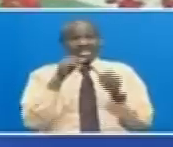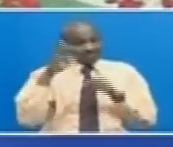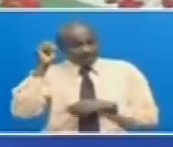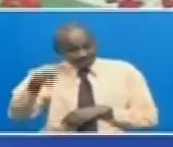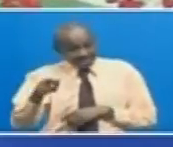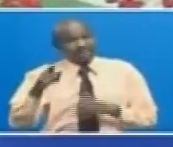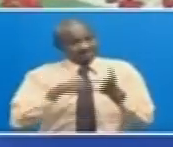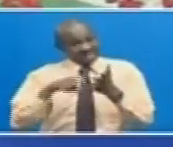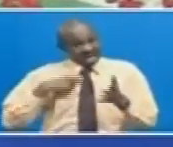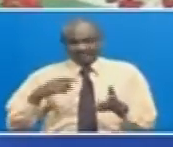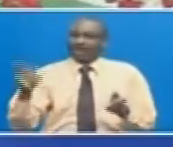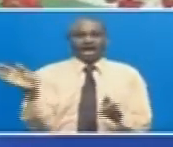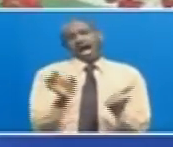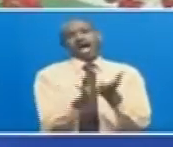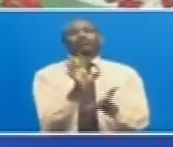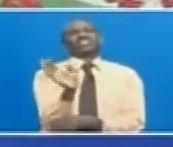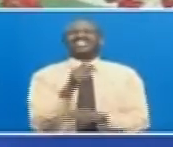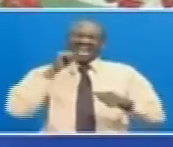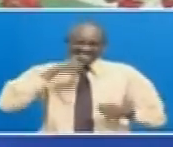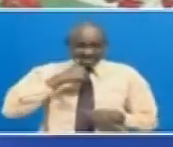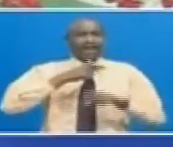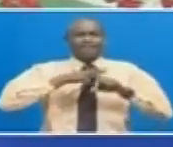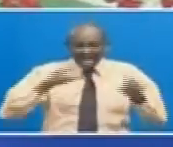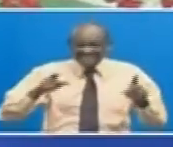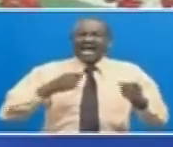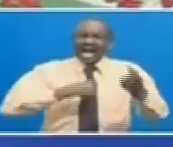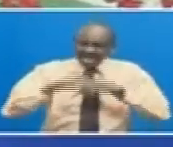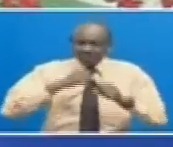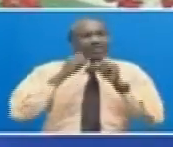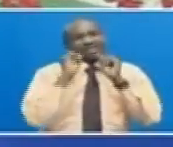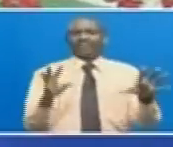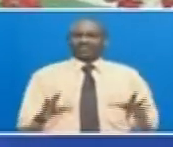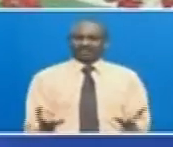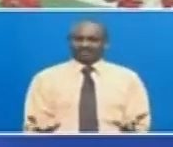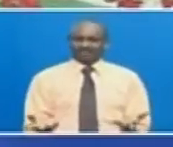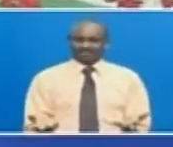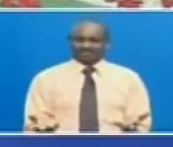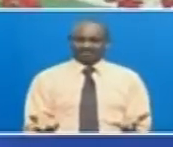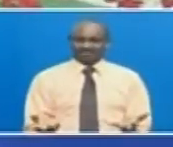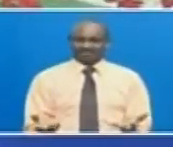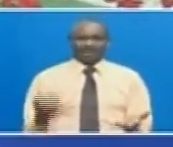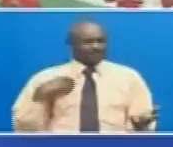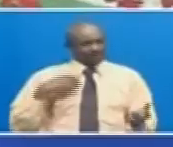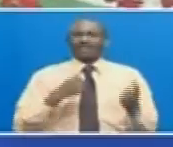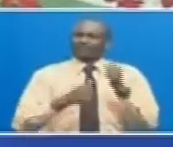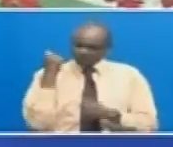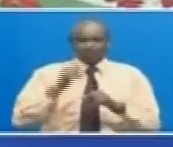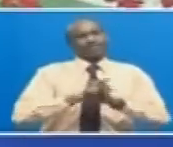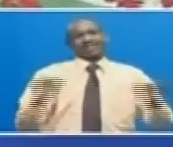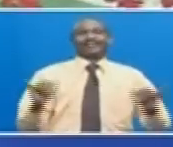MP. Very nice. But in practice, we have refused to be